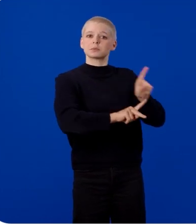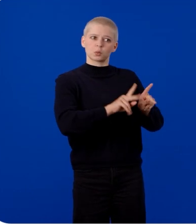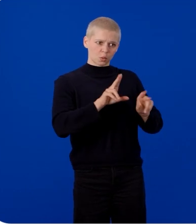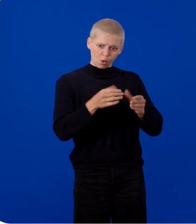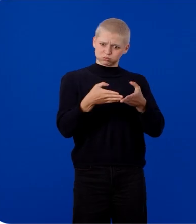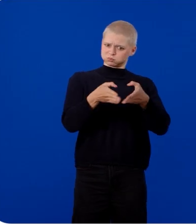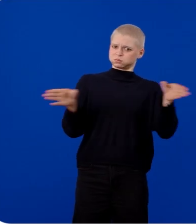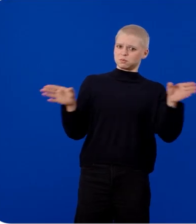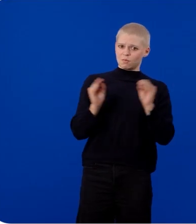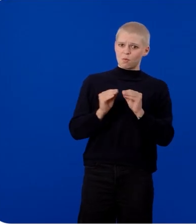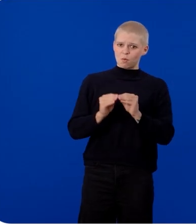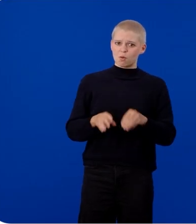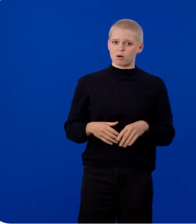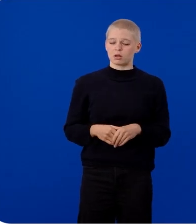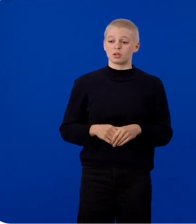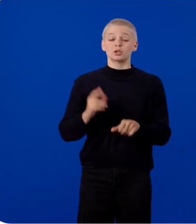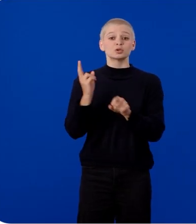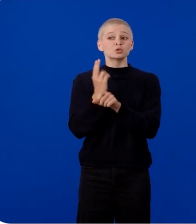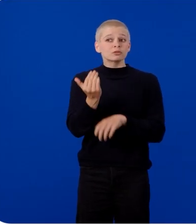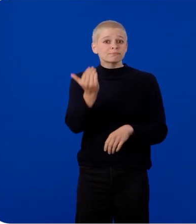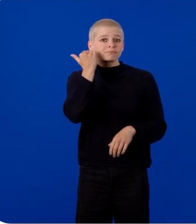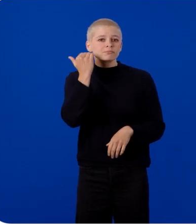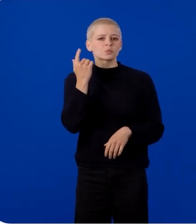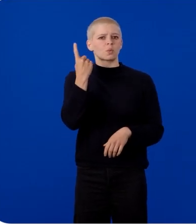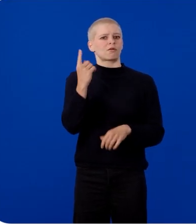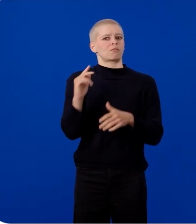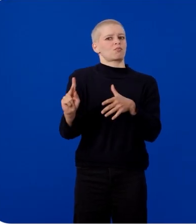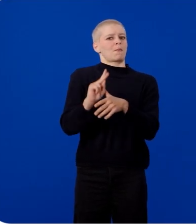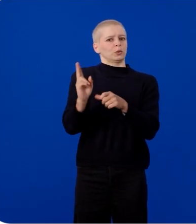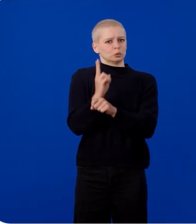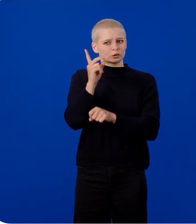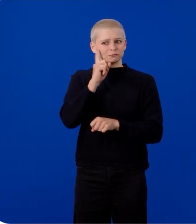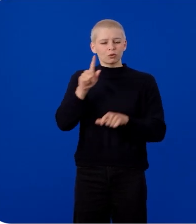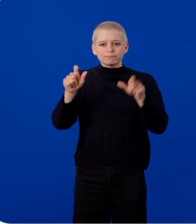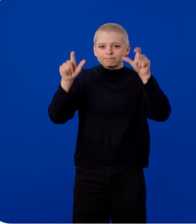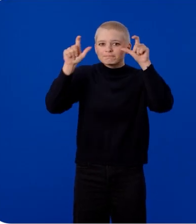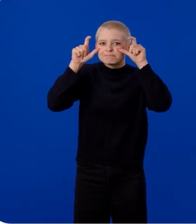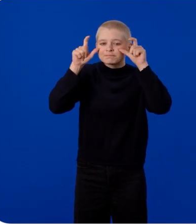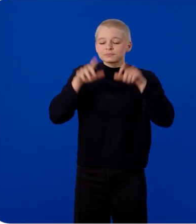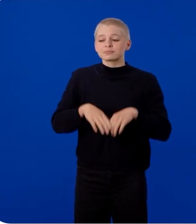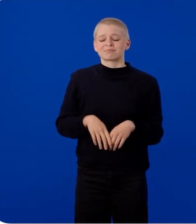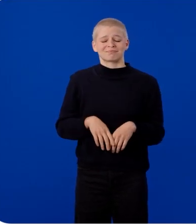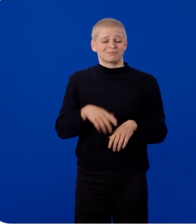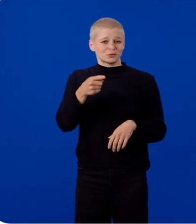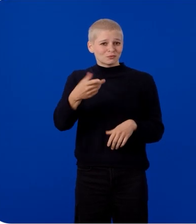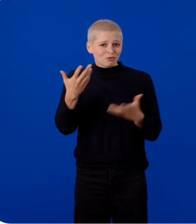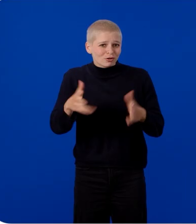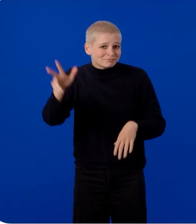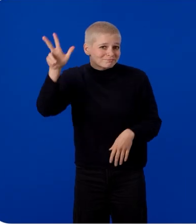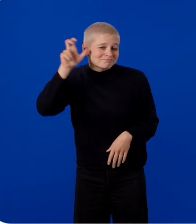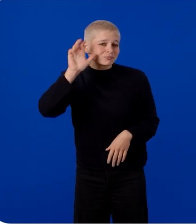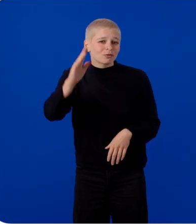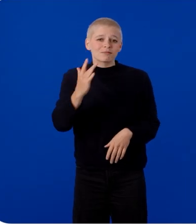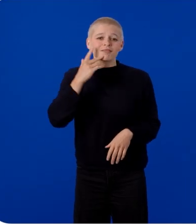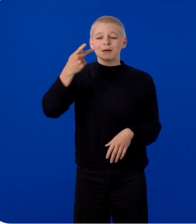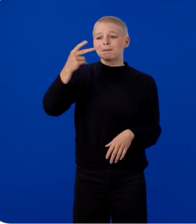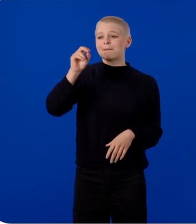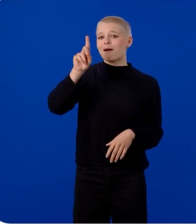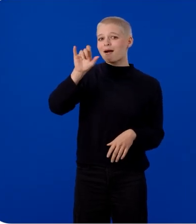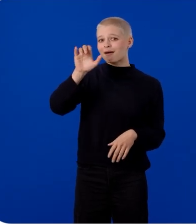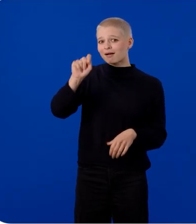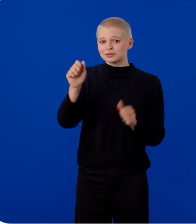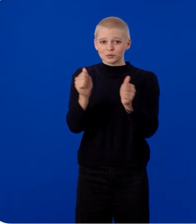is one of the primary use cases for wearables. I mean, who hasn't listened to their favorite podcast wearing Ray-Ban Meta